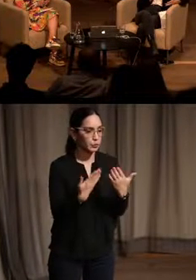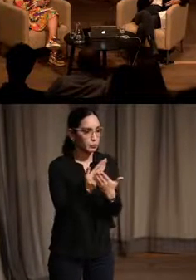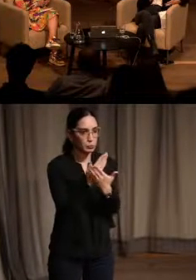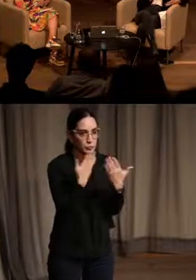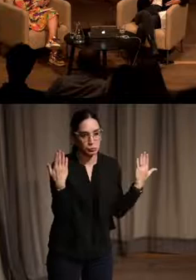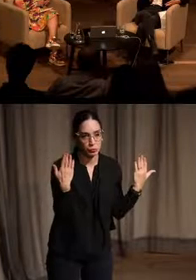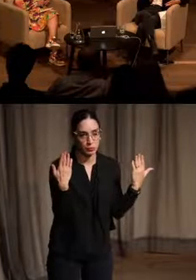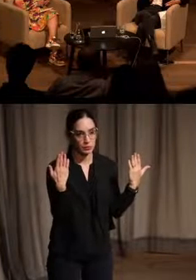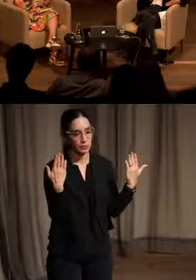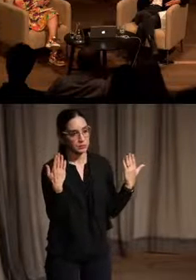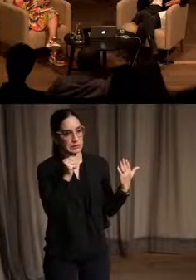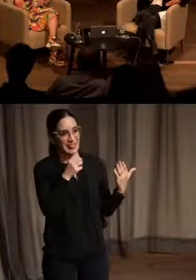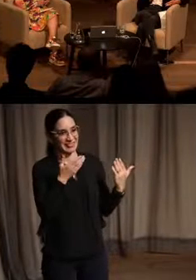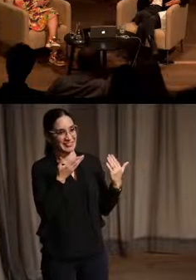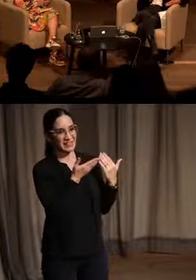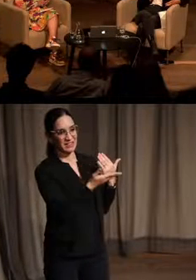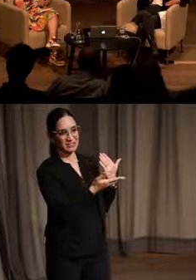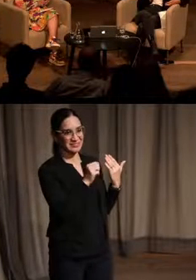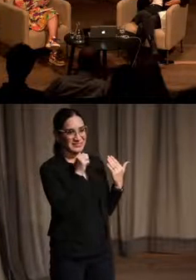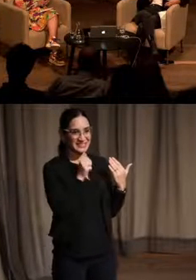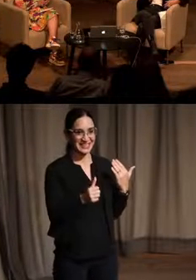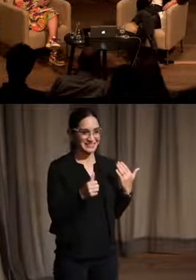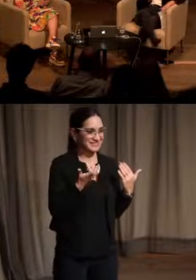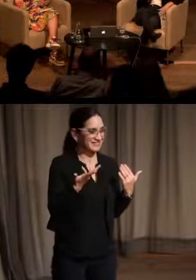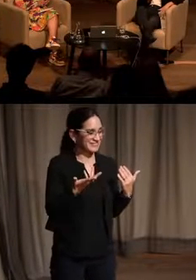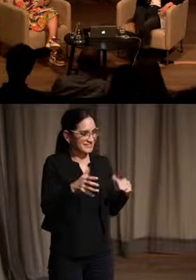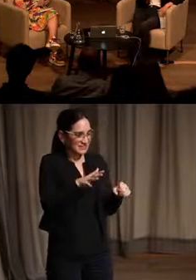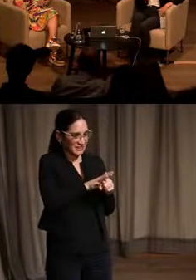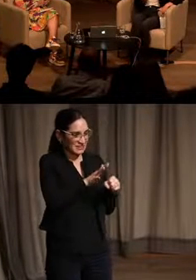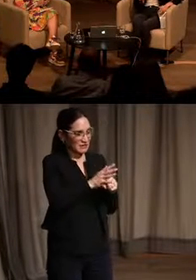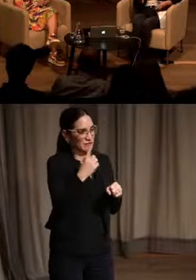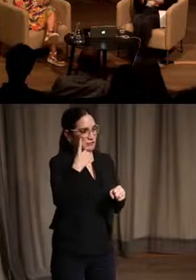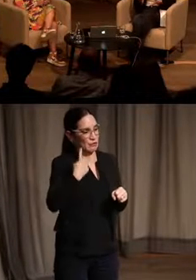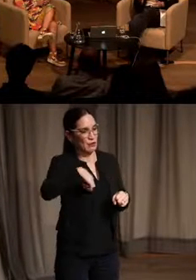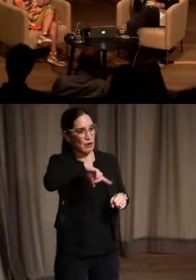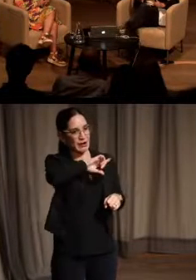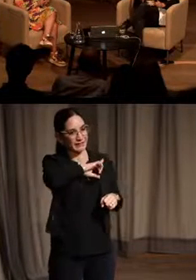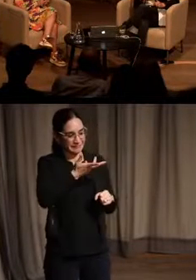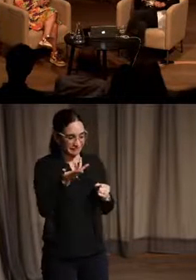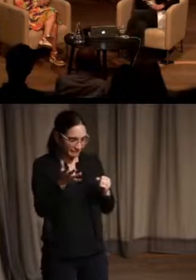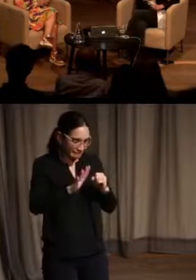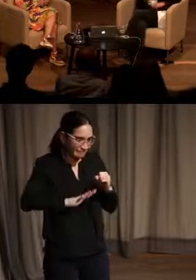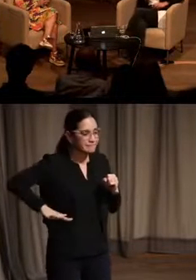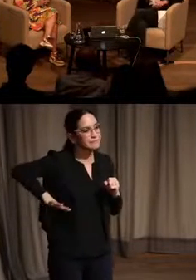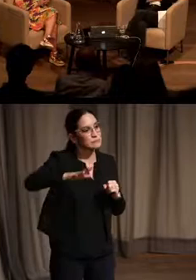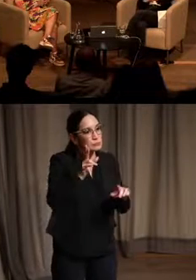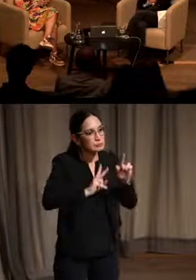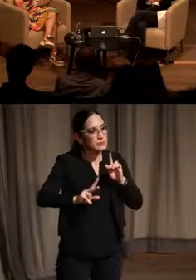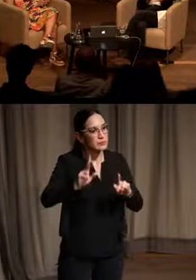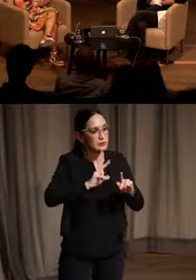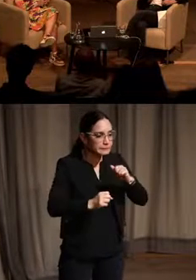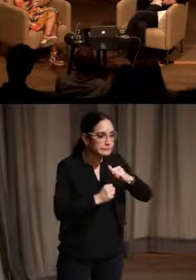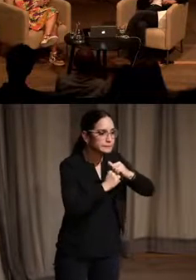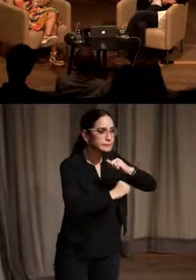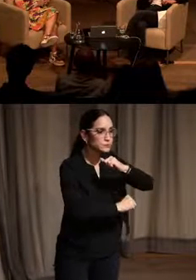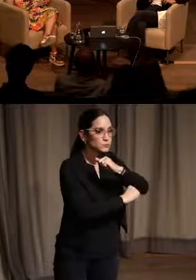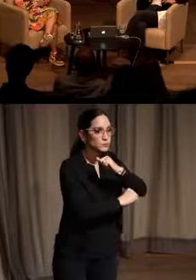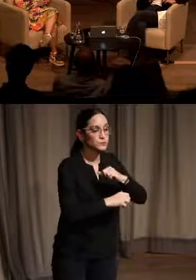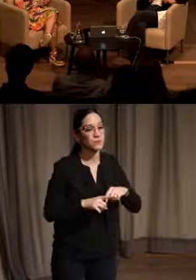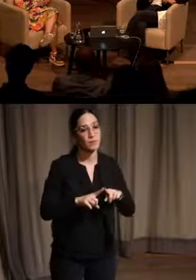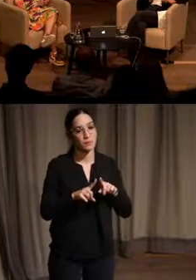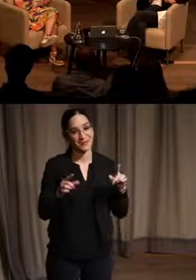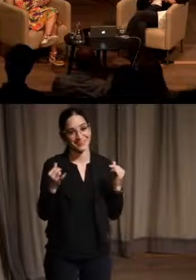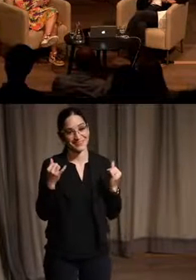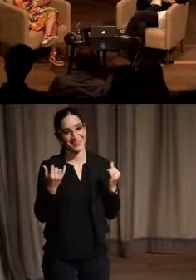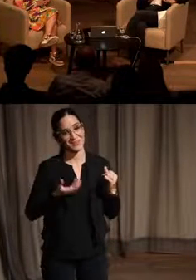into the foundation of our society. And so I wanted to create this piece. So now I'm the owner of a concrete